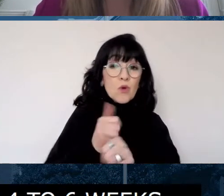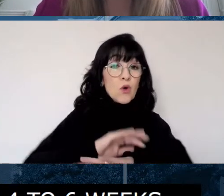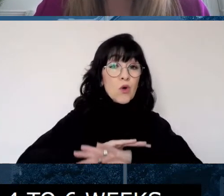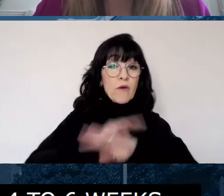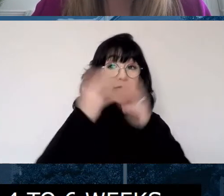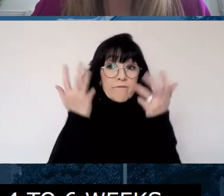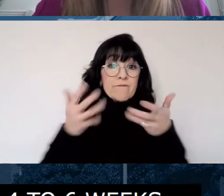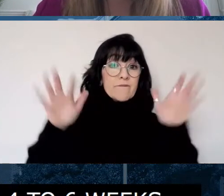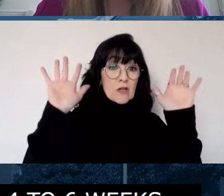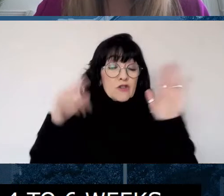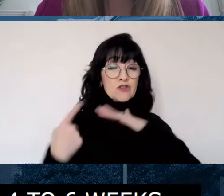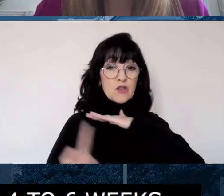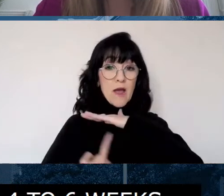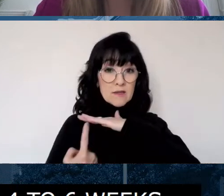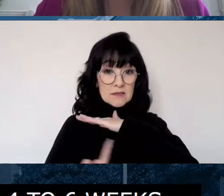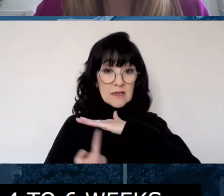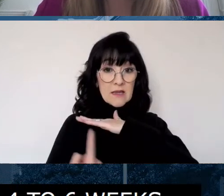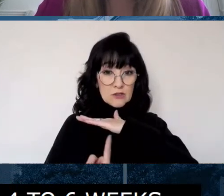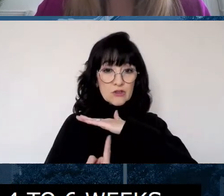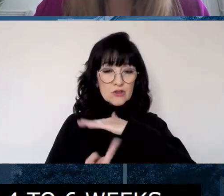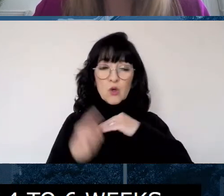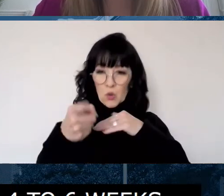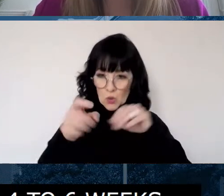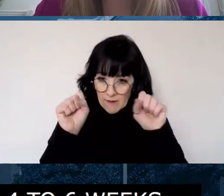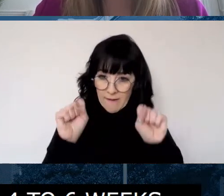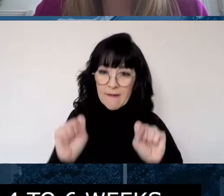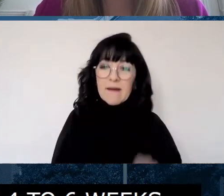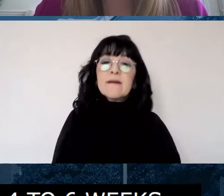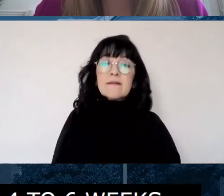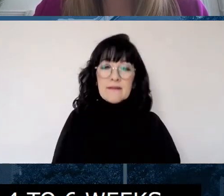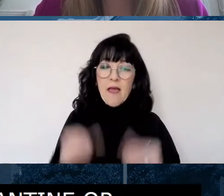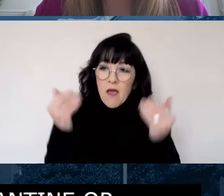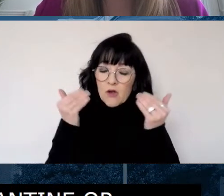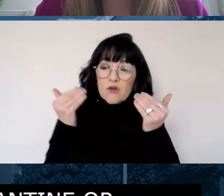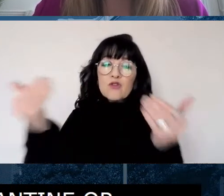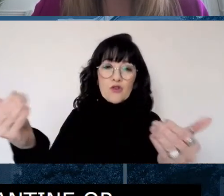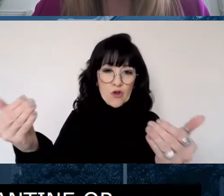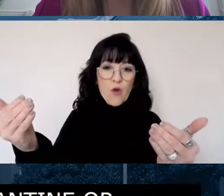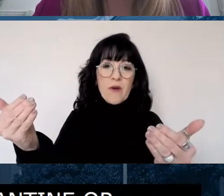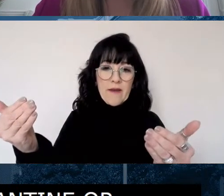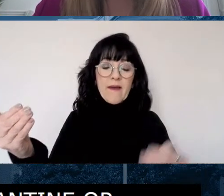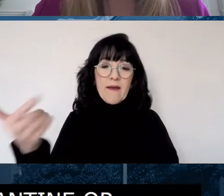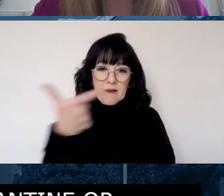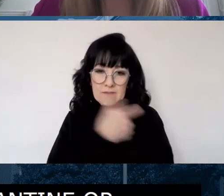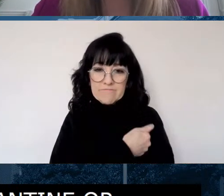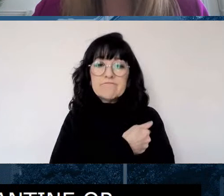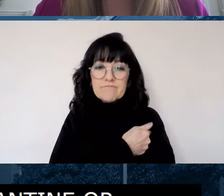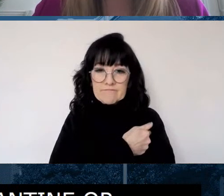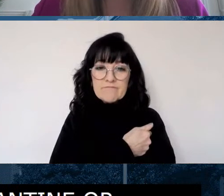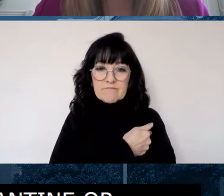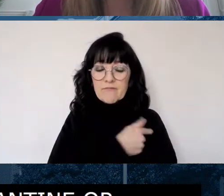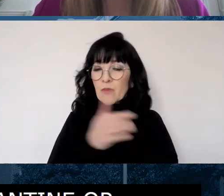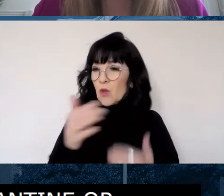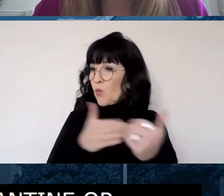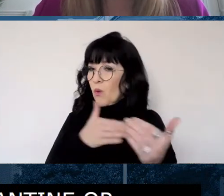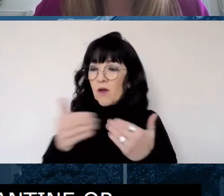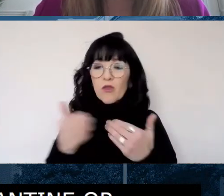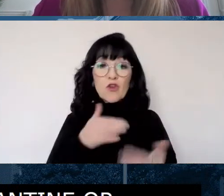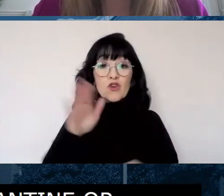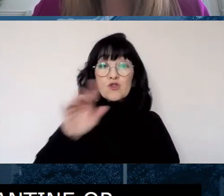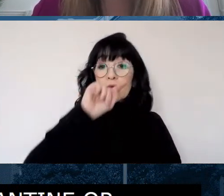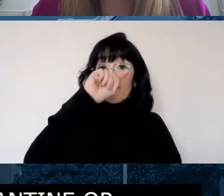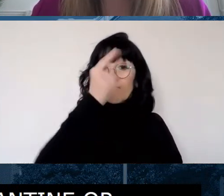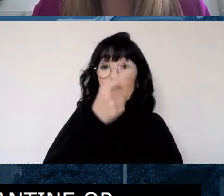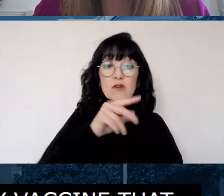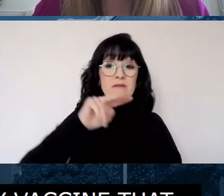or isolation, you can and should get any vaccine that you're eligible for, whether it's your first, your second,